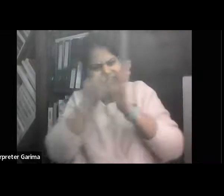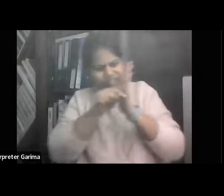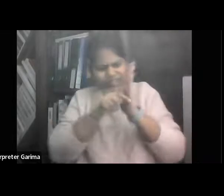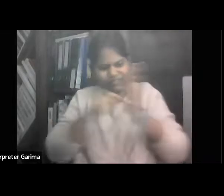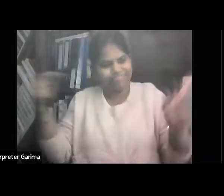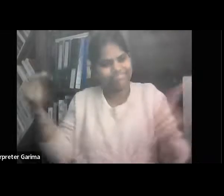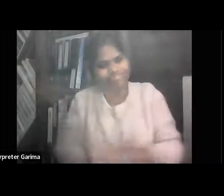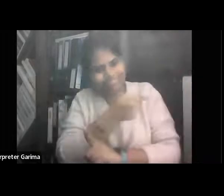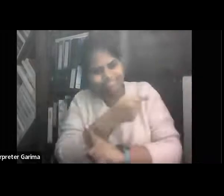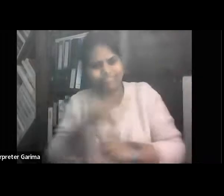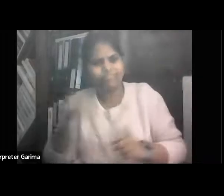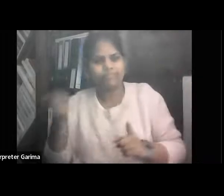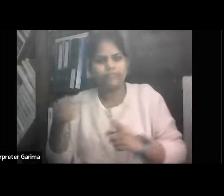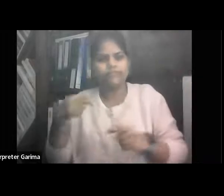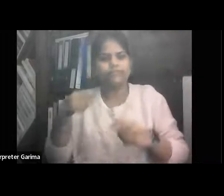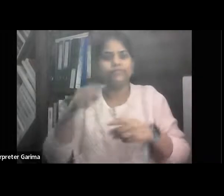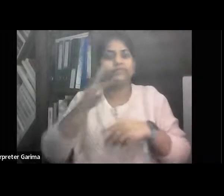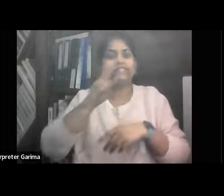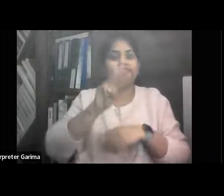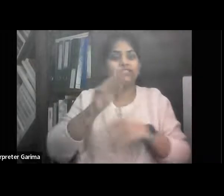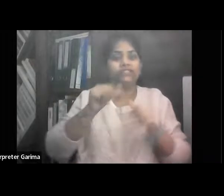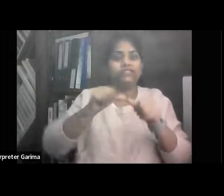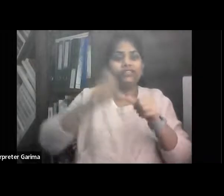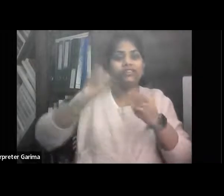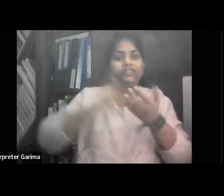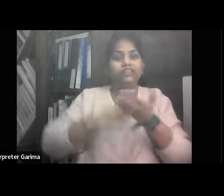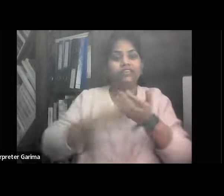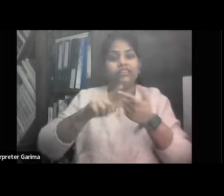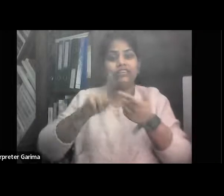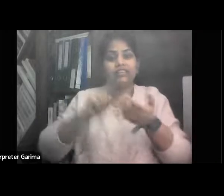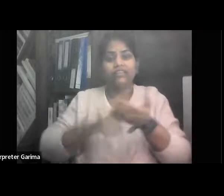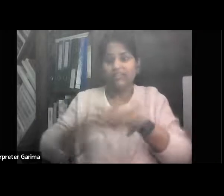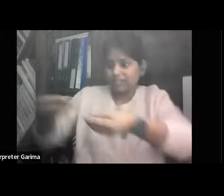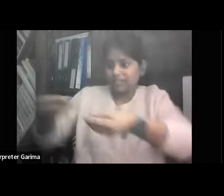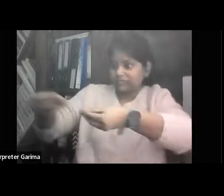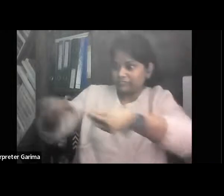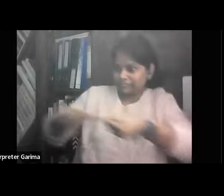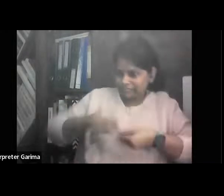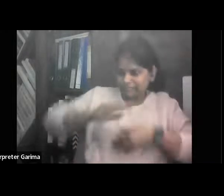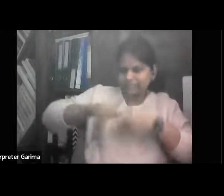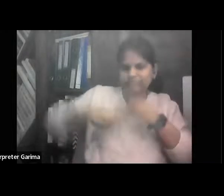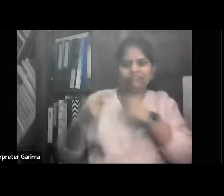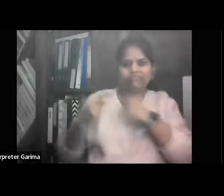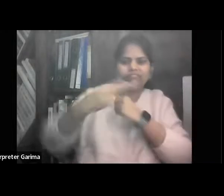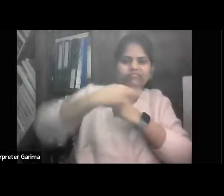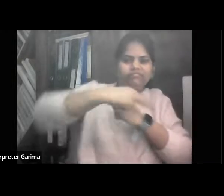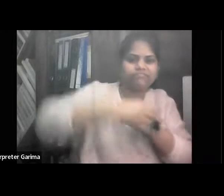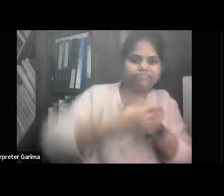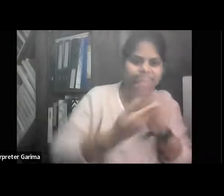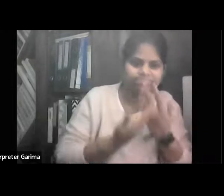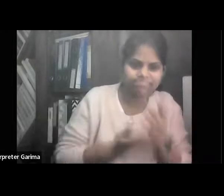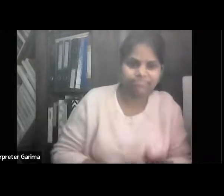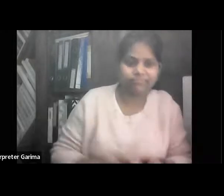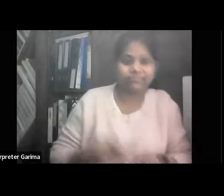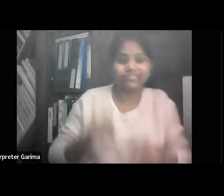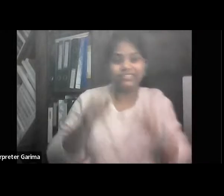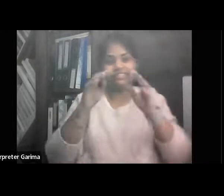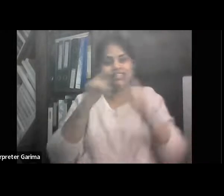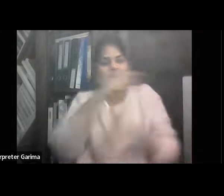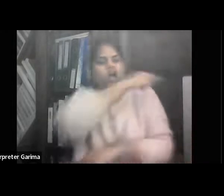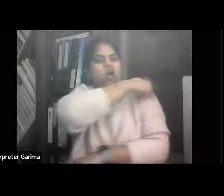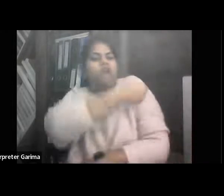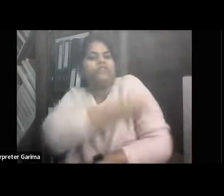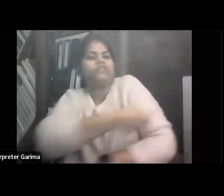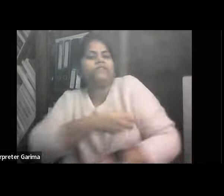in lieu of 3 acres of land from Bharati's father, the absent omniscient figure, to set up his hospital.